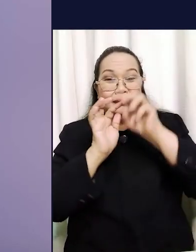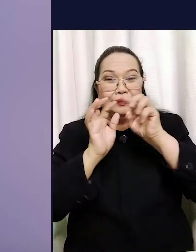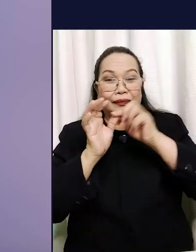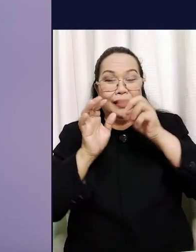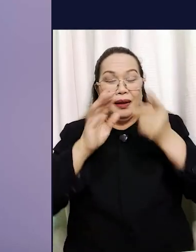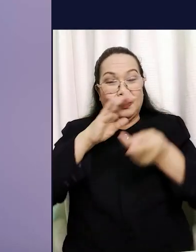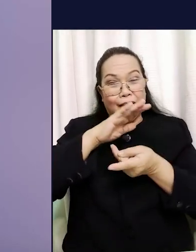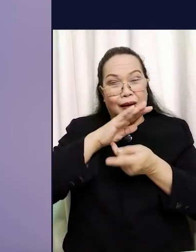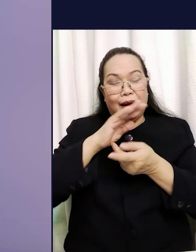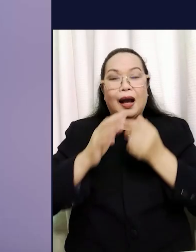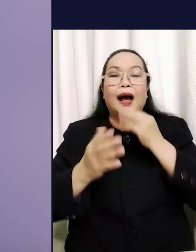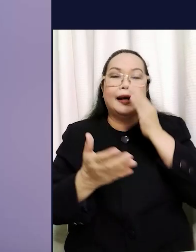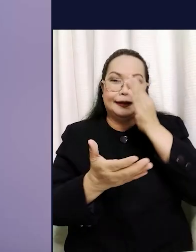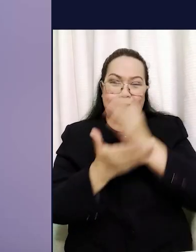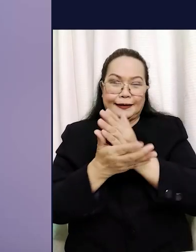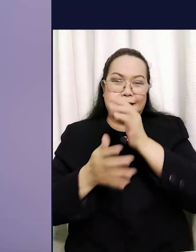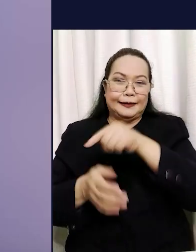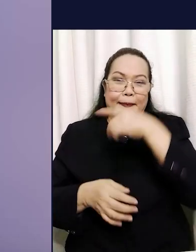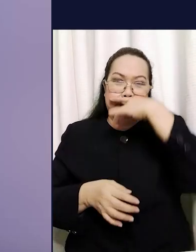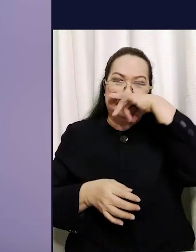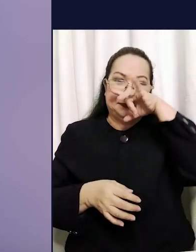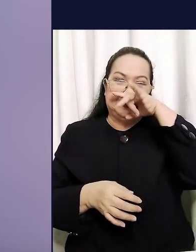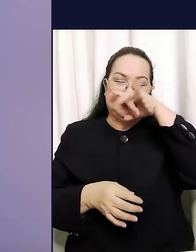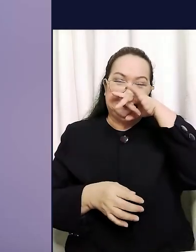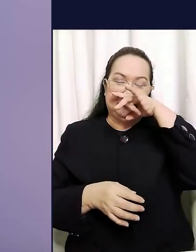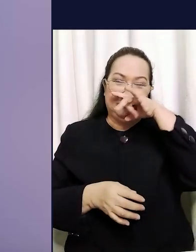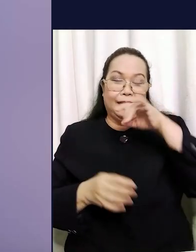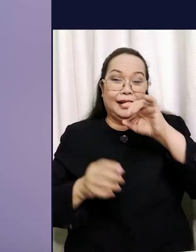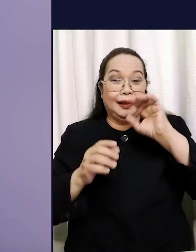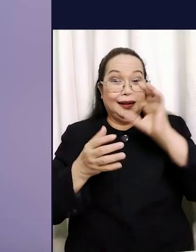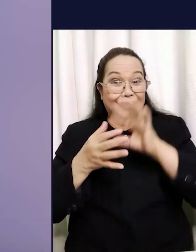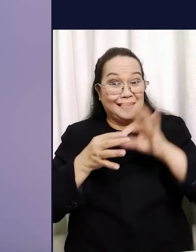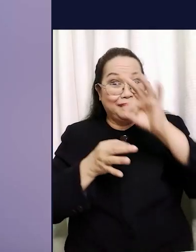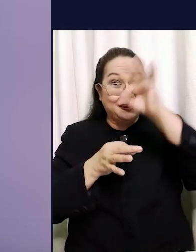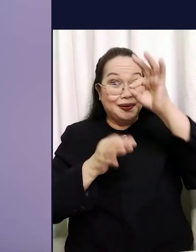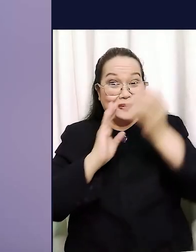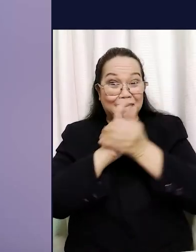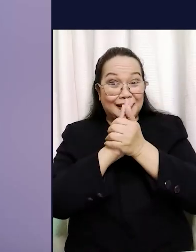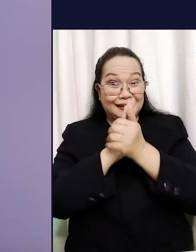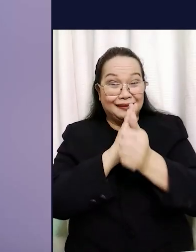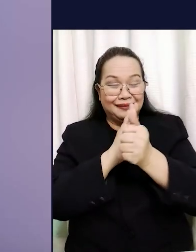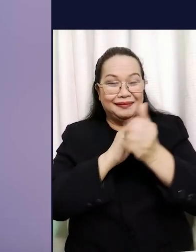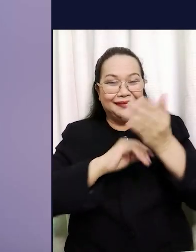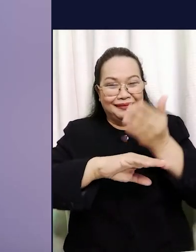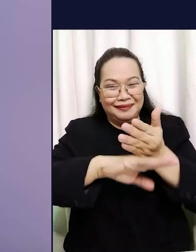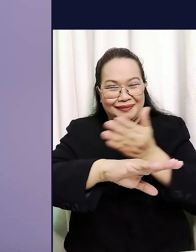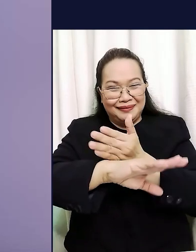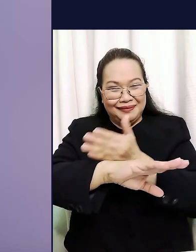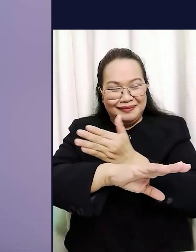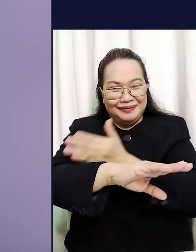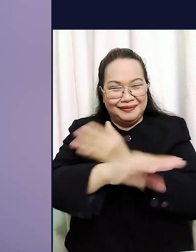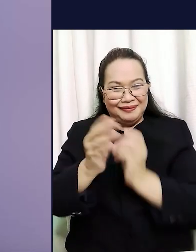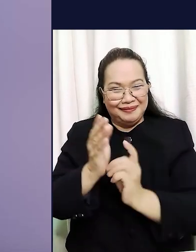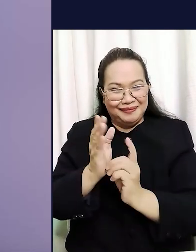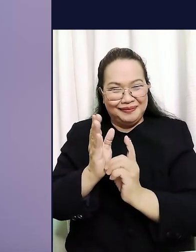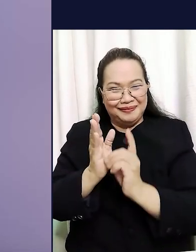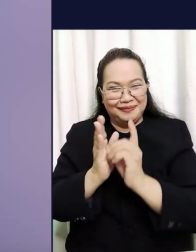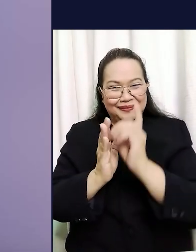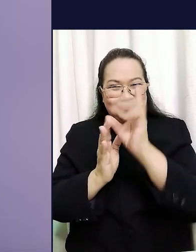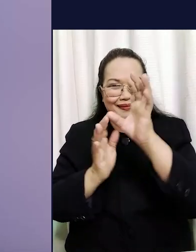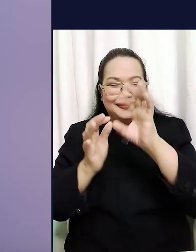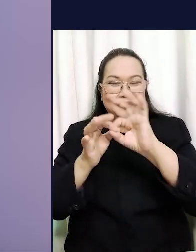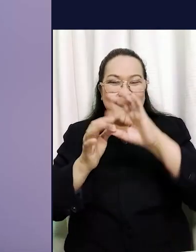up childish ways. Apostle Paul view the exercise of